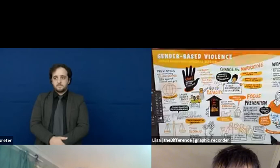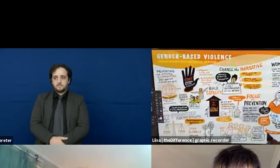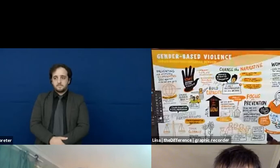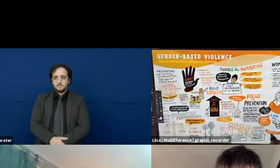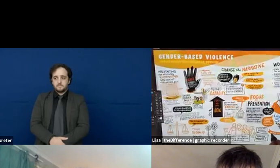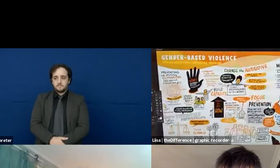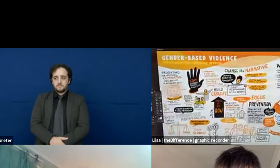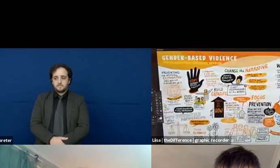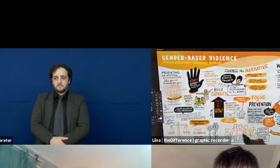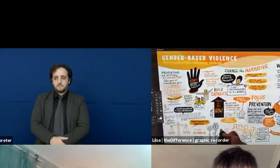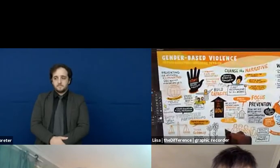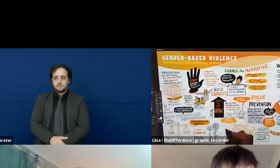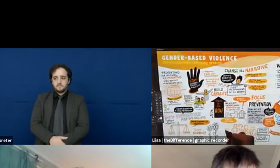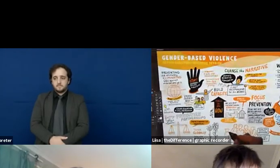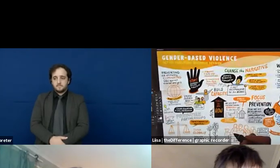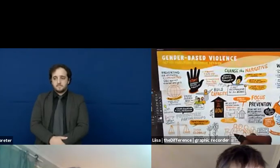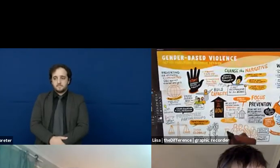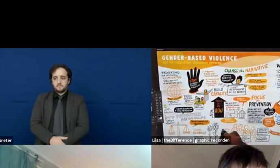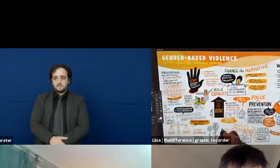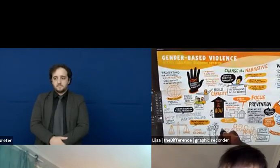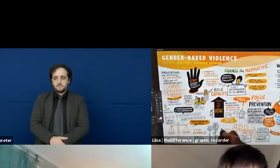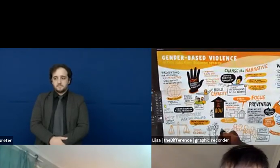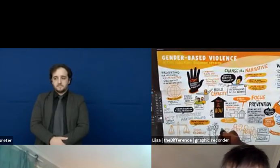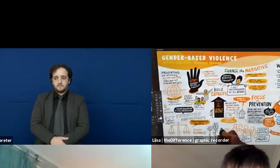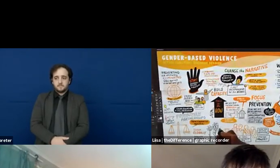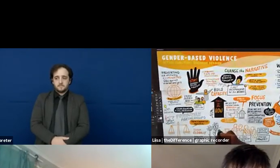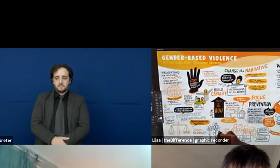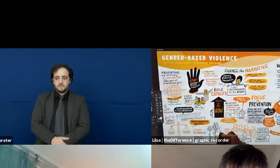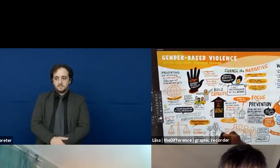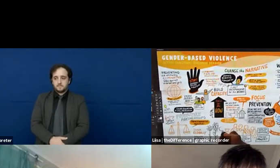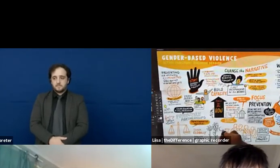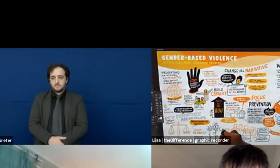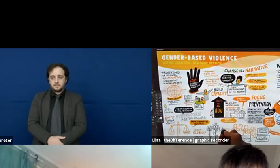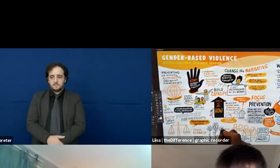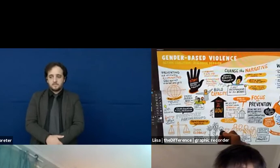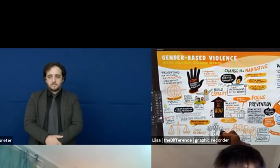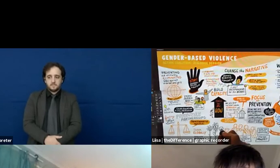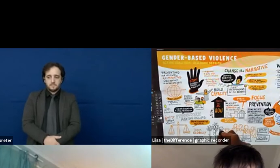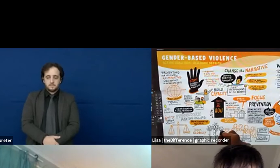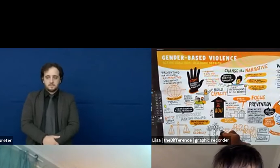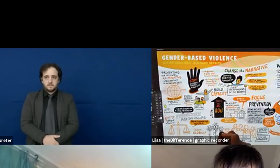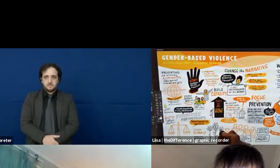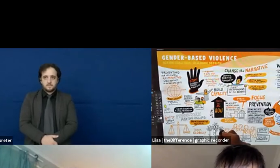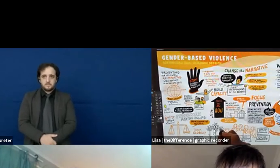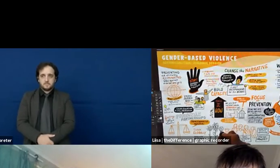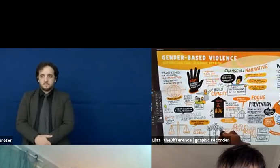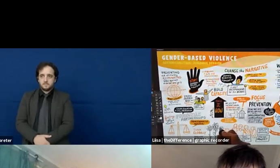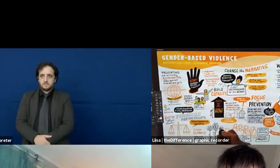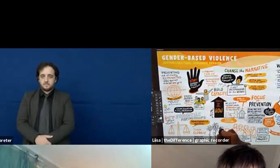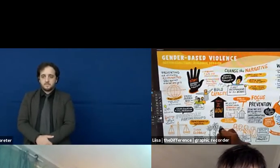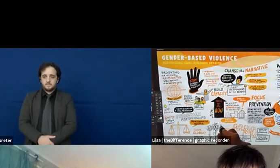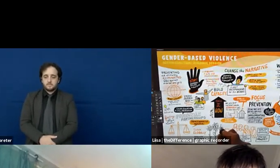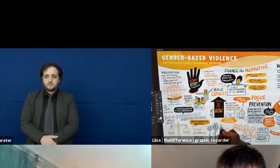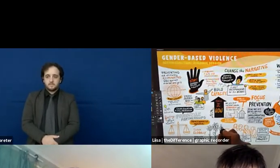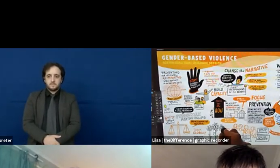that, but I also wanted to make sure that we speak about particular importance of investing in women's funds who